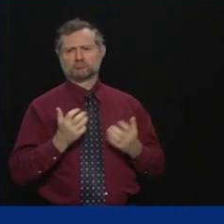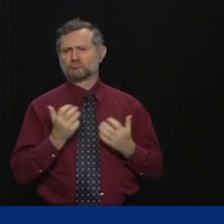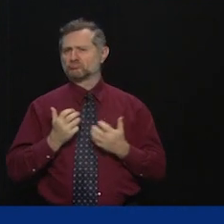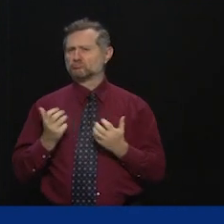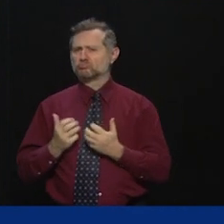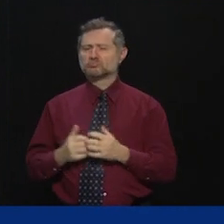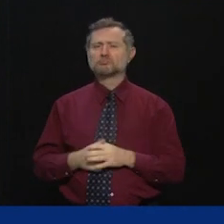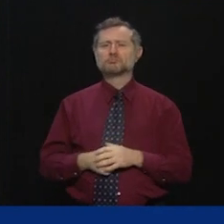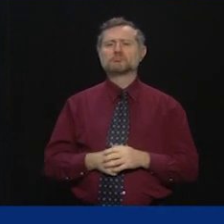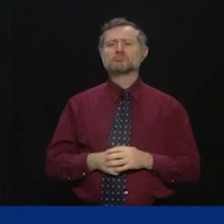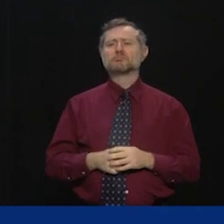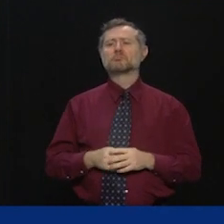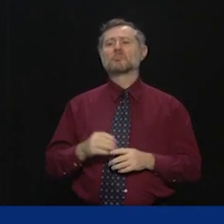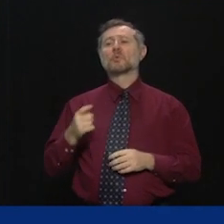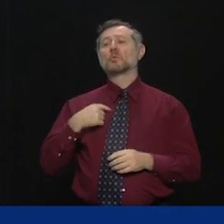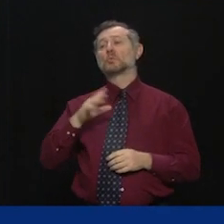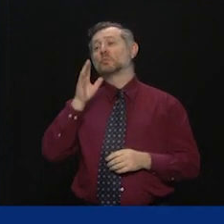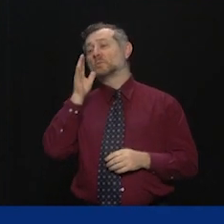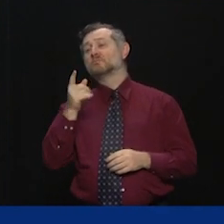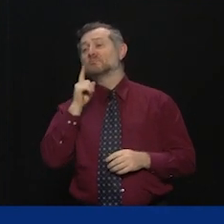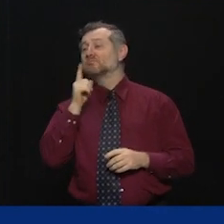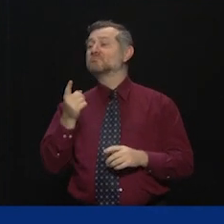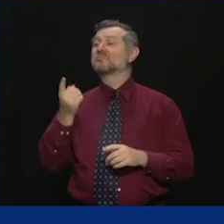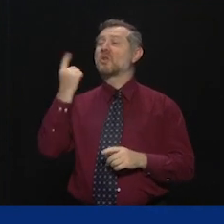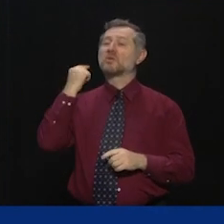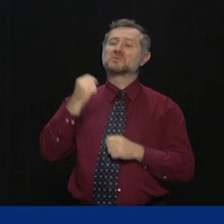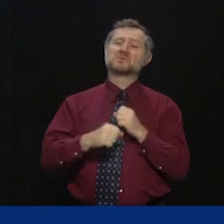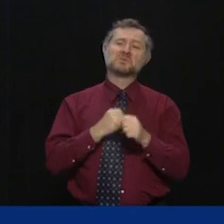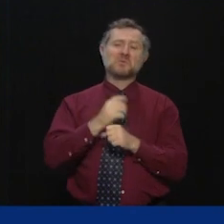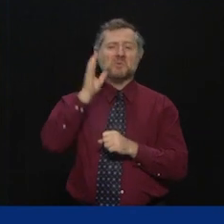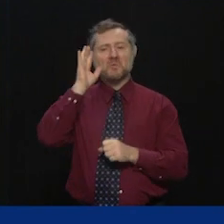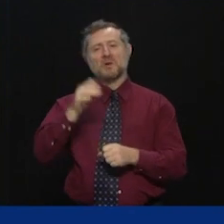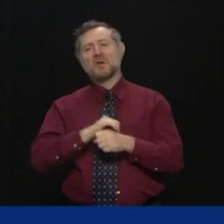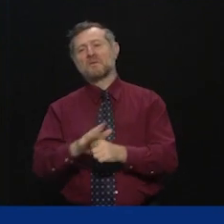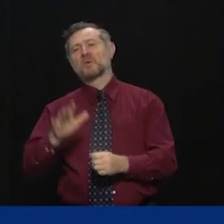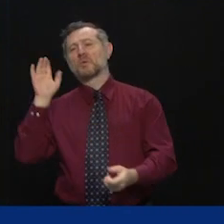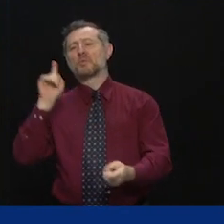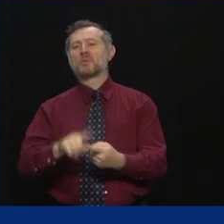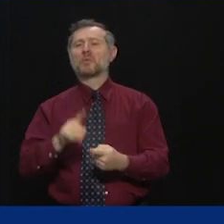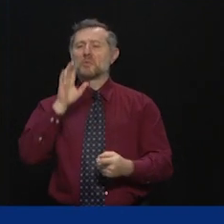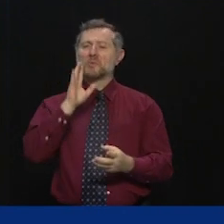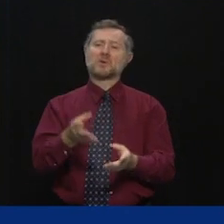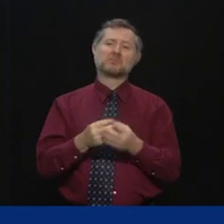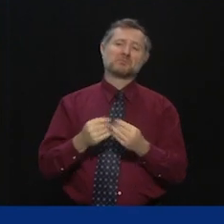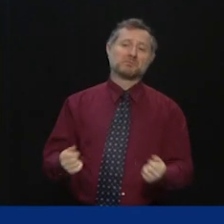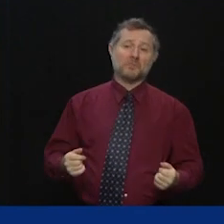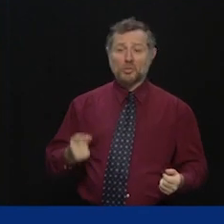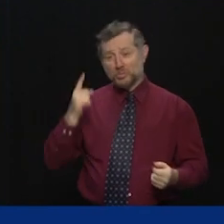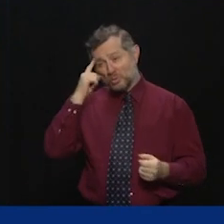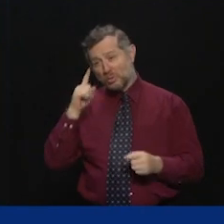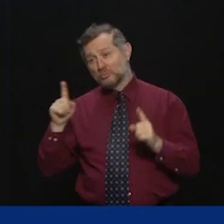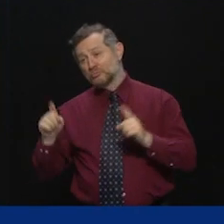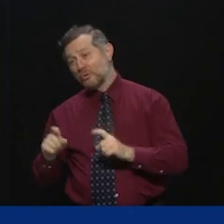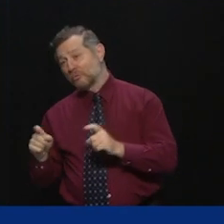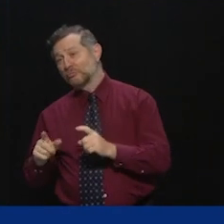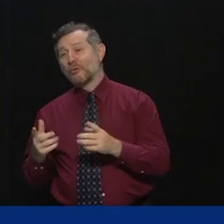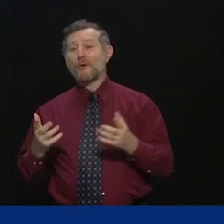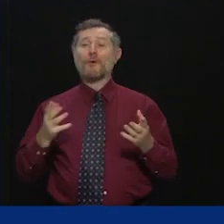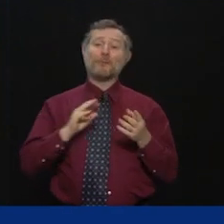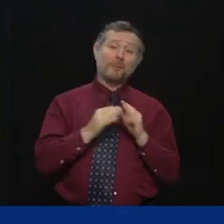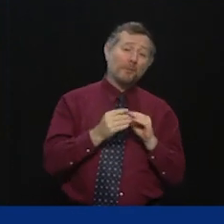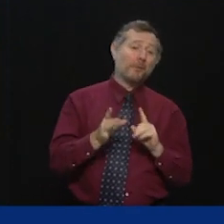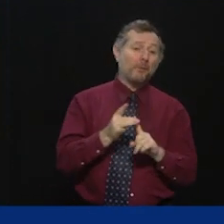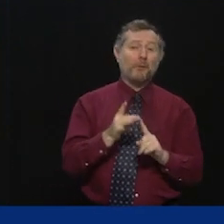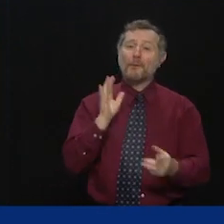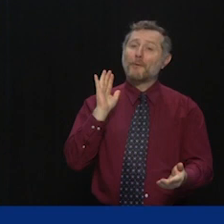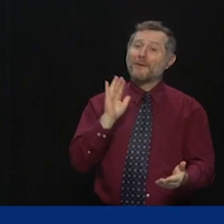would never go on this long, that we'd finally get through the worst of it. We got through the testing. Our numbers were looking better, even at